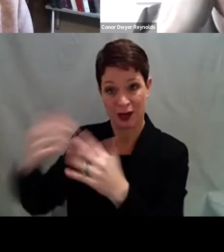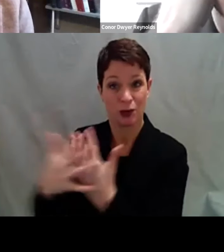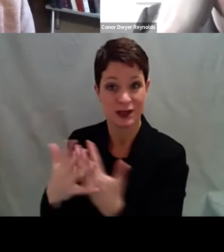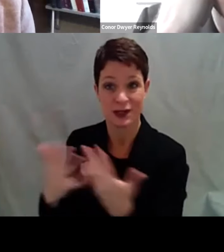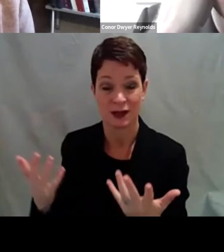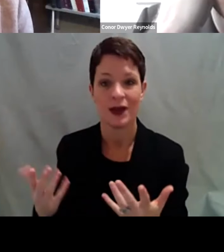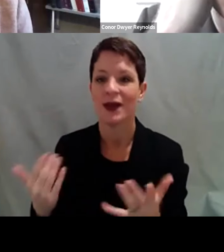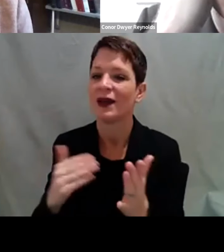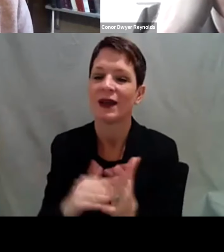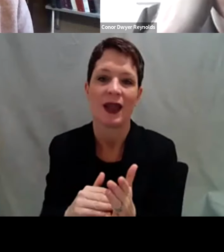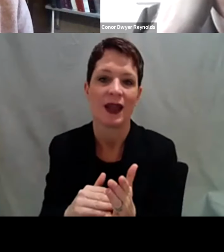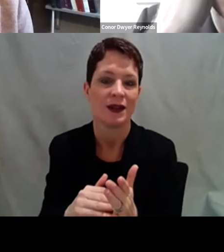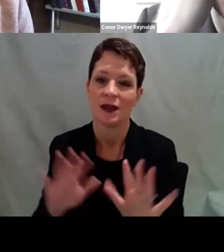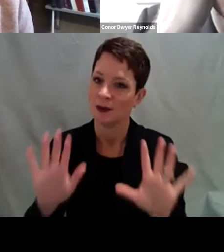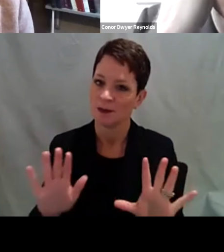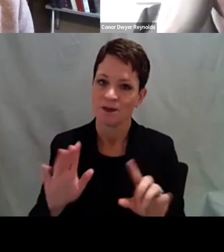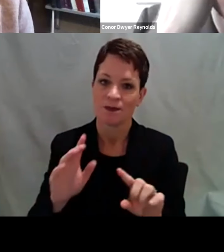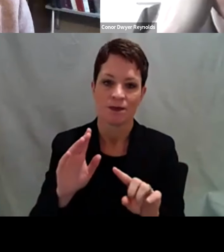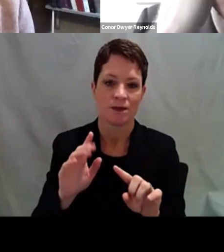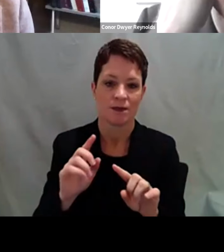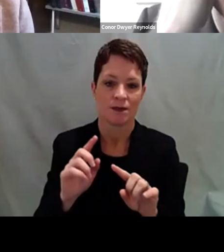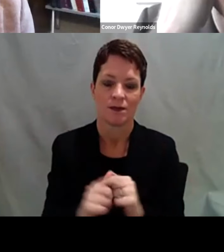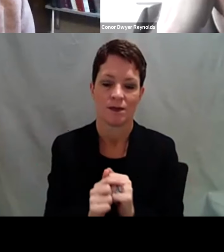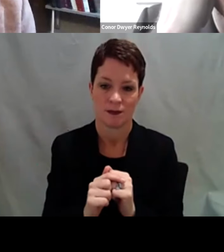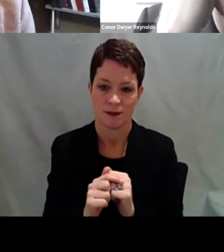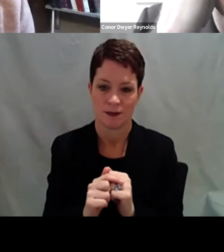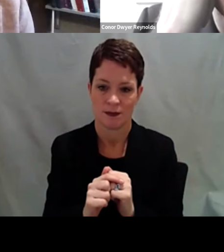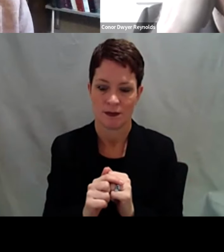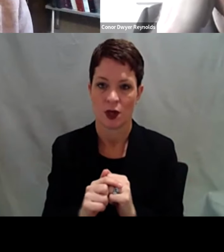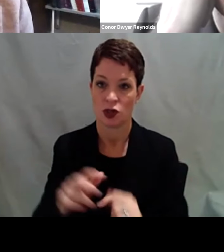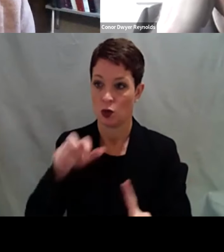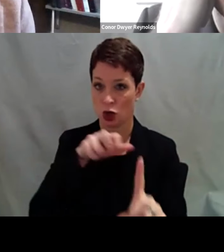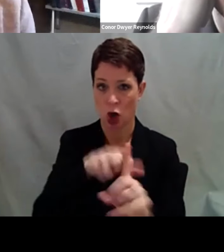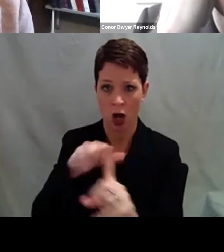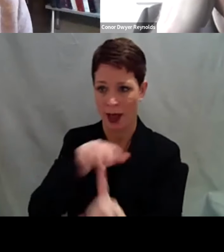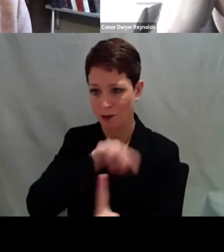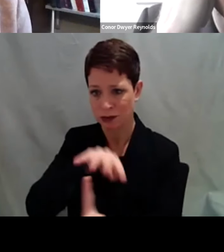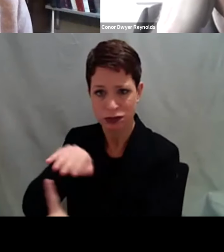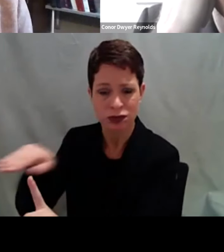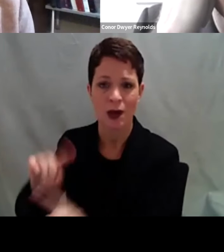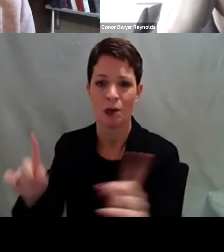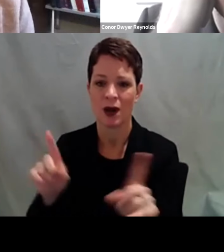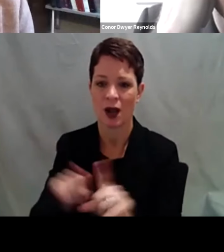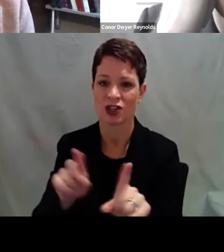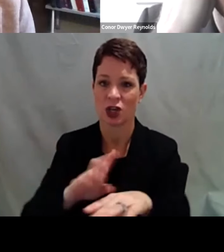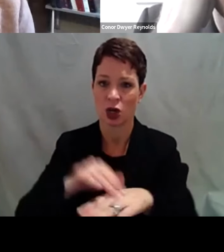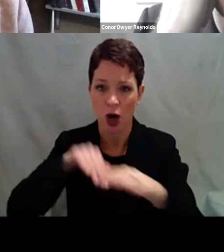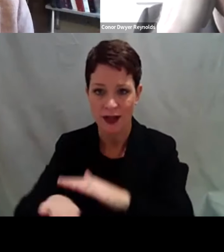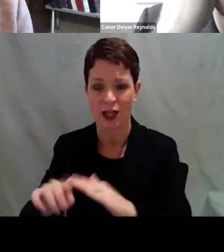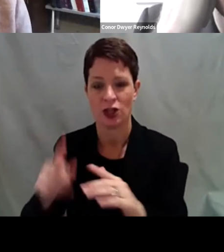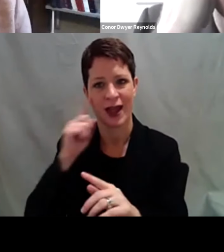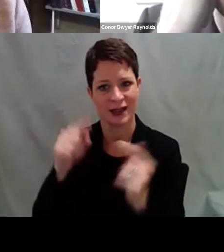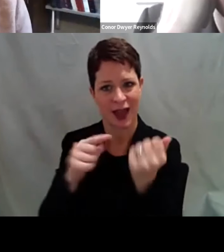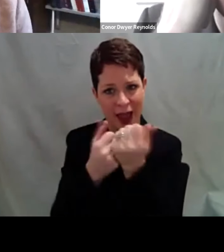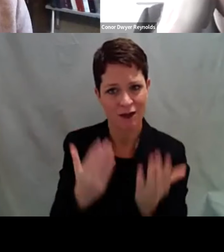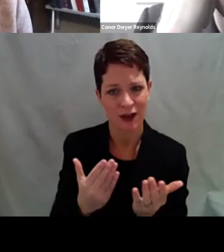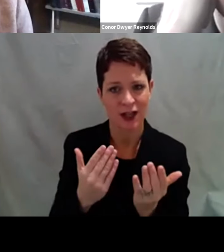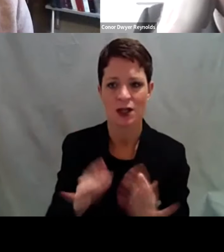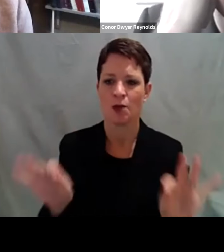this shouldn't be interpreted as a call out, but rather a call in for us to think through as advocates our use of the